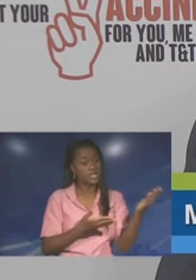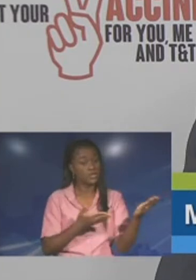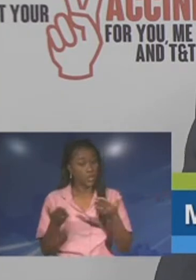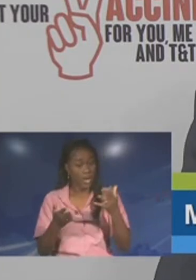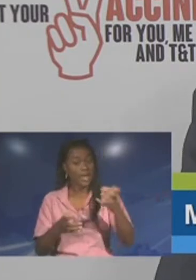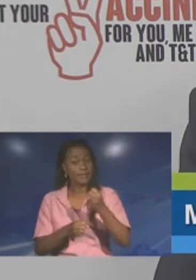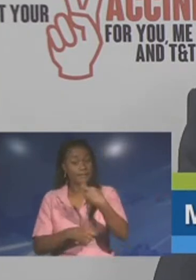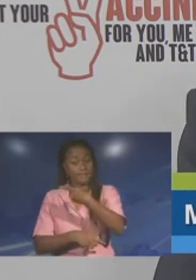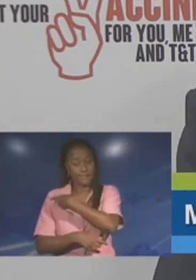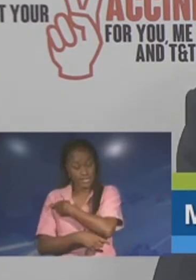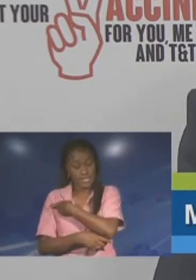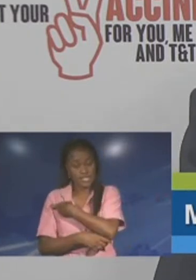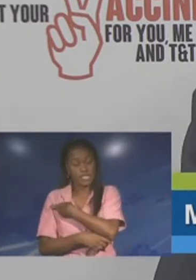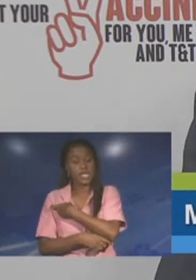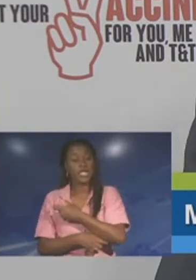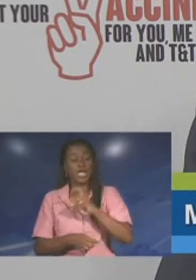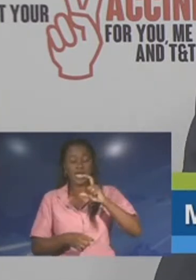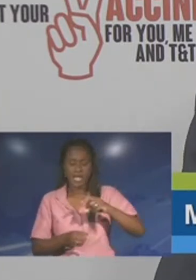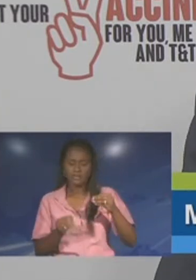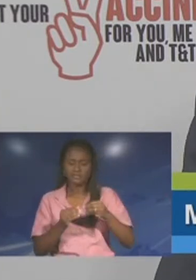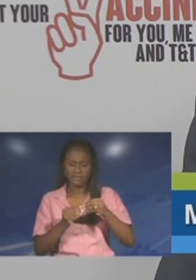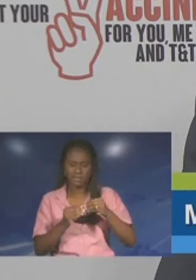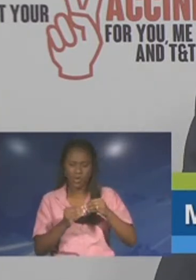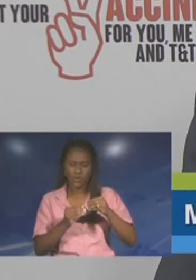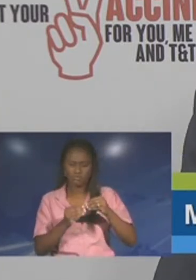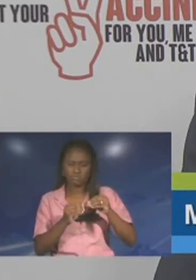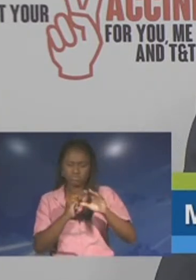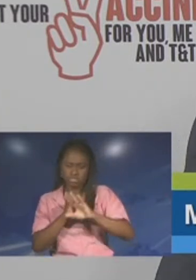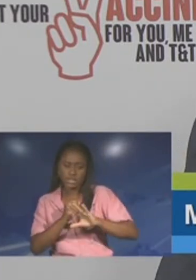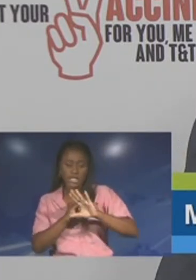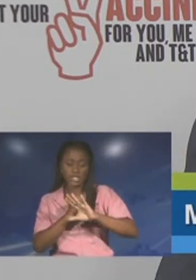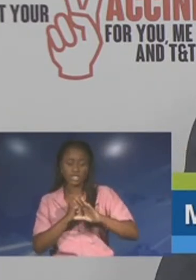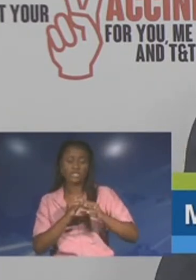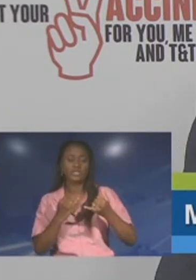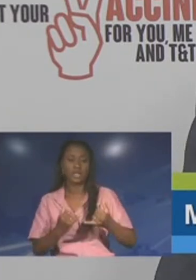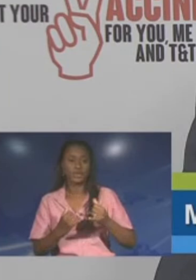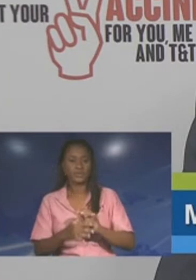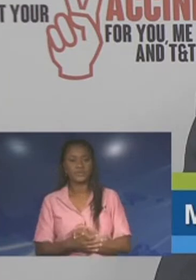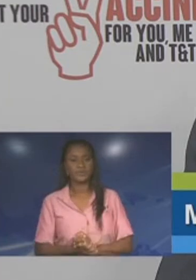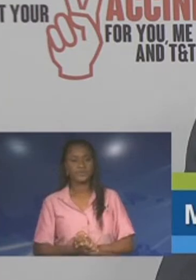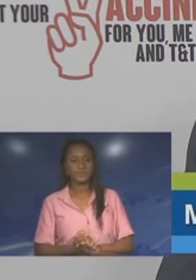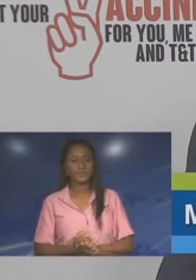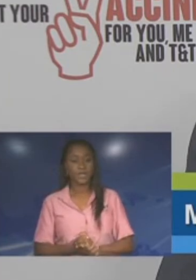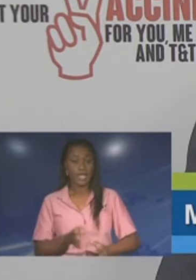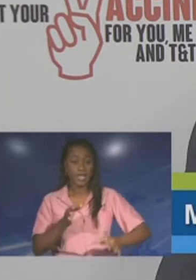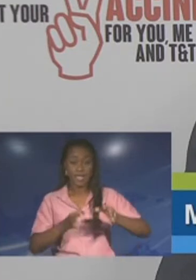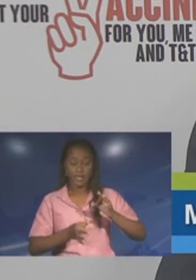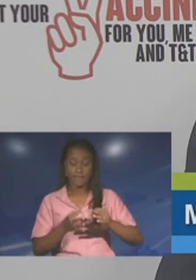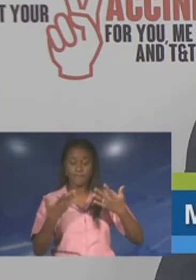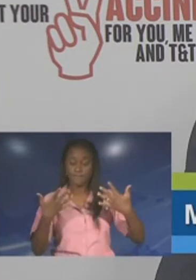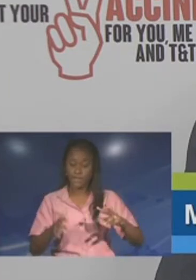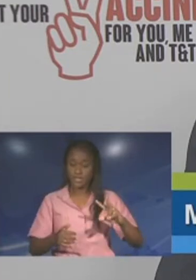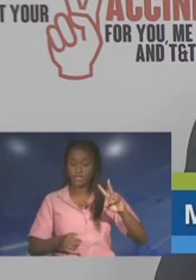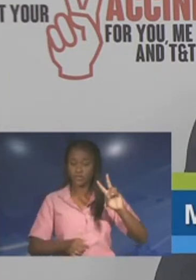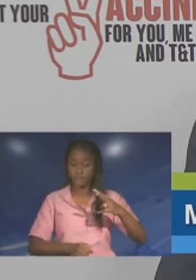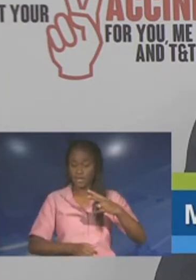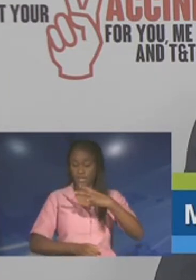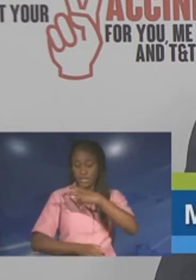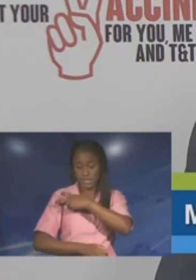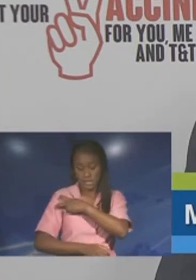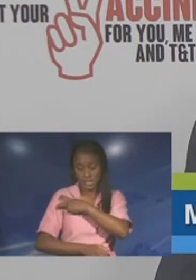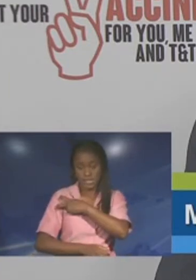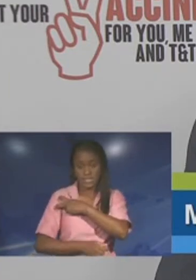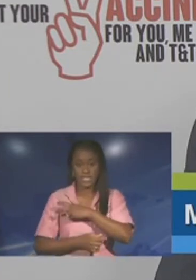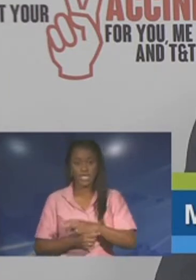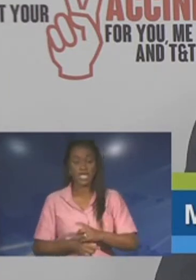vaccinated. Get that immunity that you require. And if you are vaccinated,